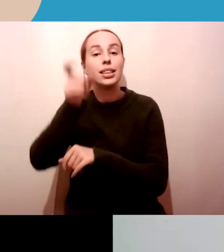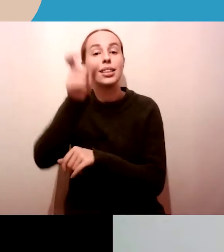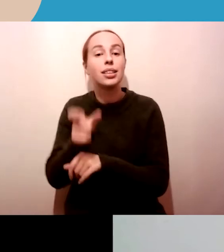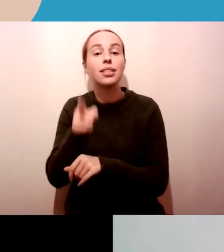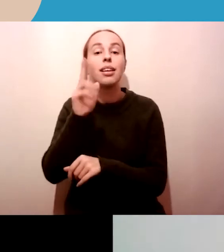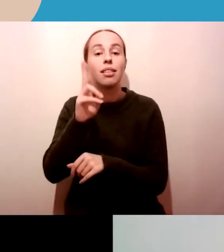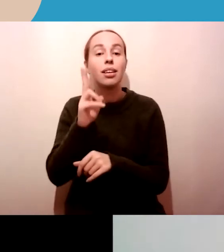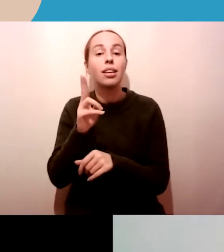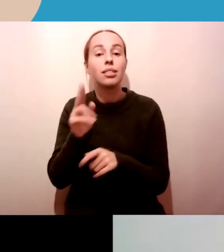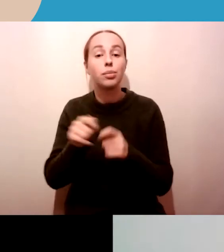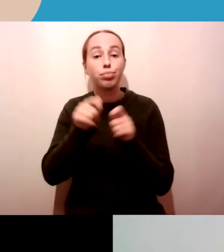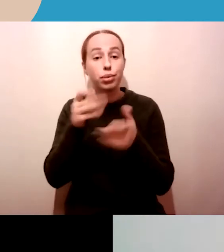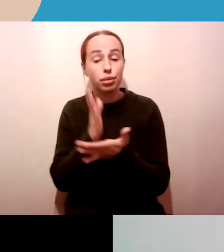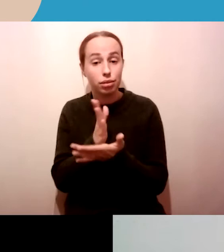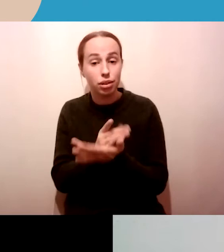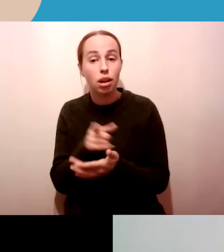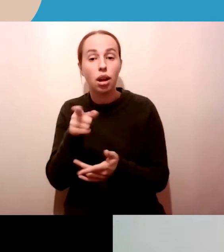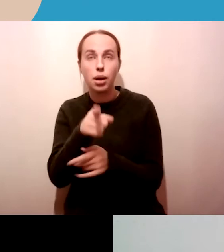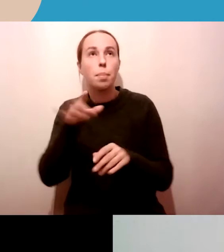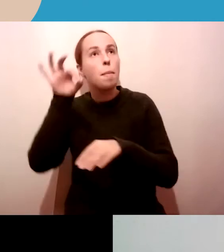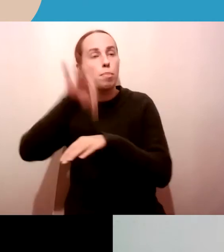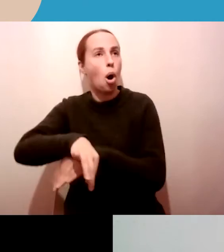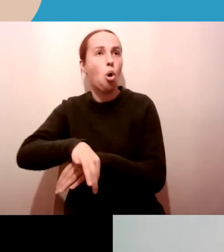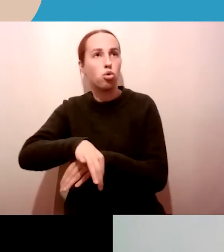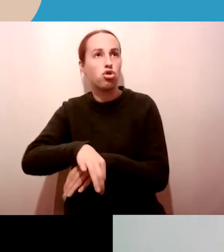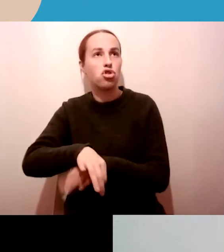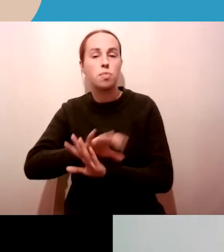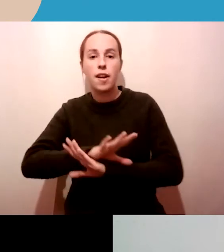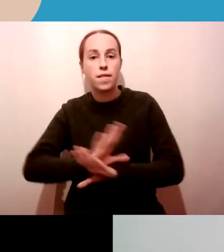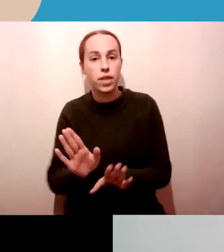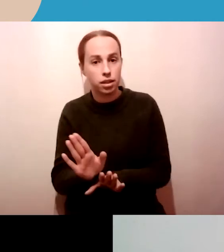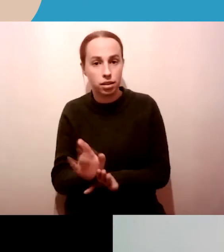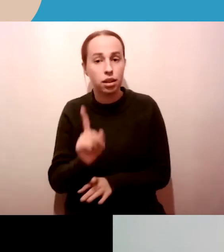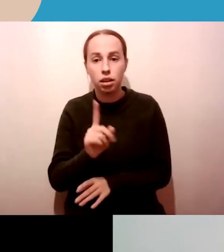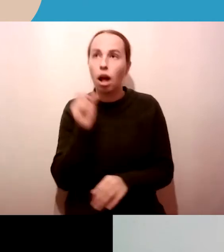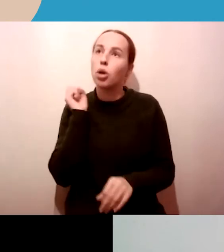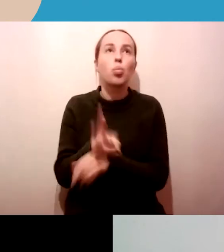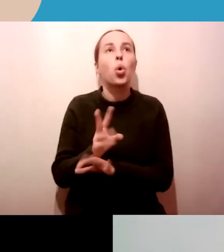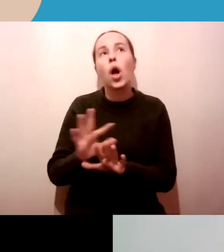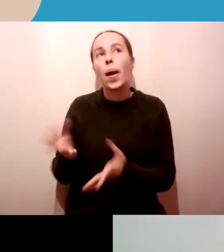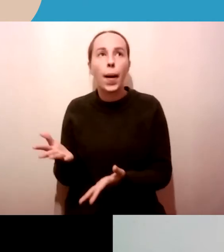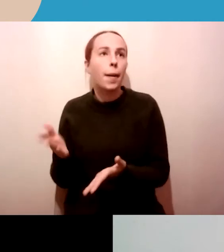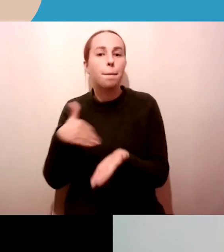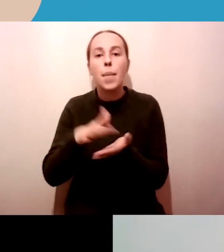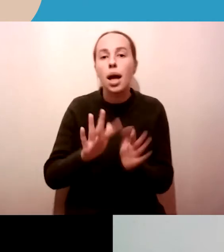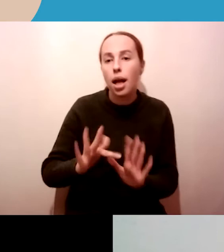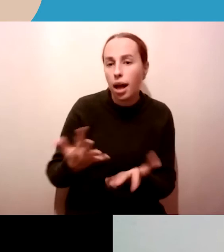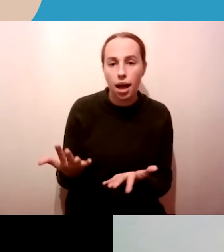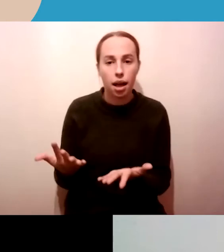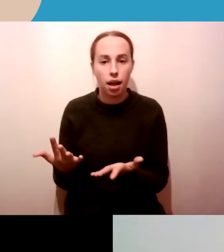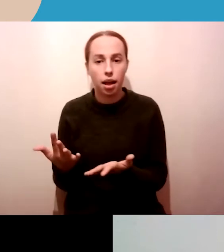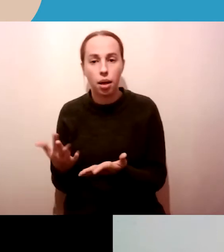The possible aggressor, the bully, shouldn't be necessarily or